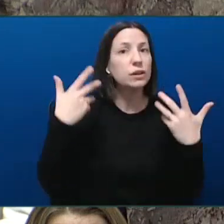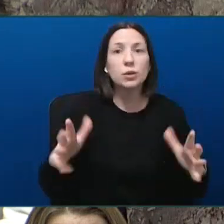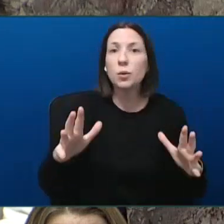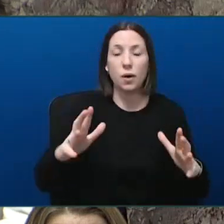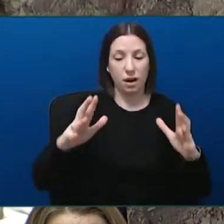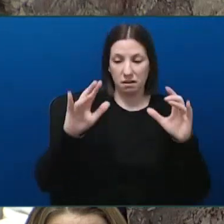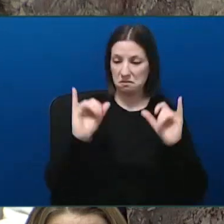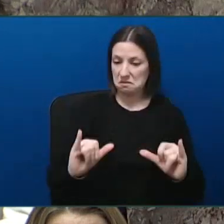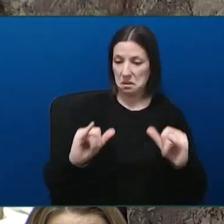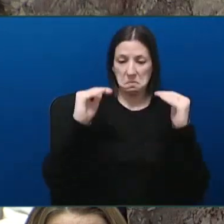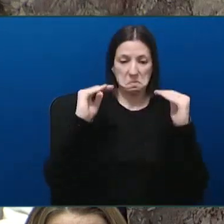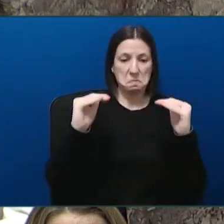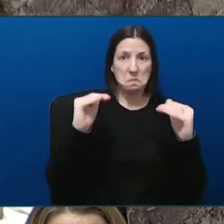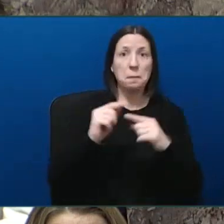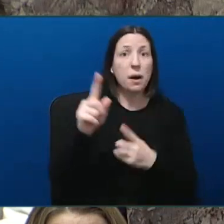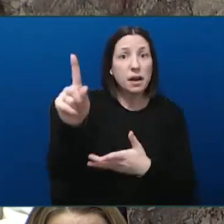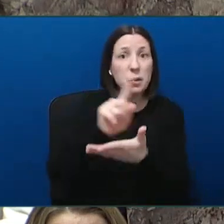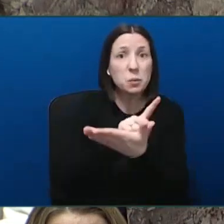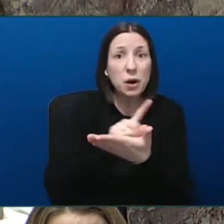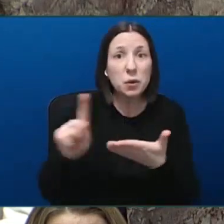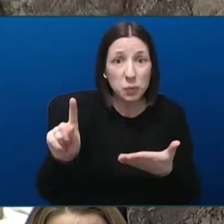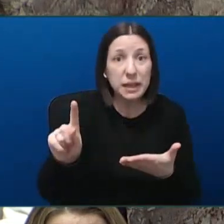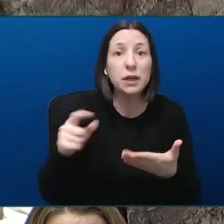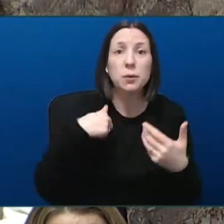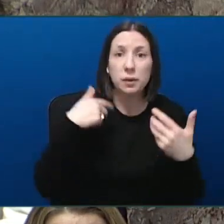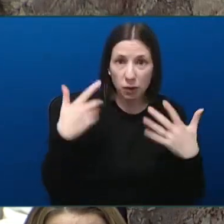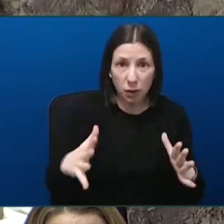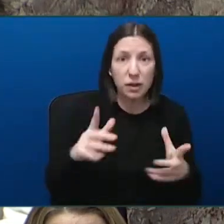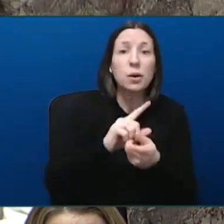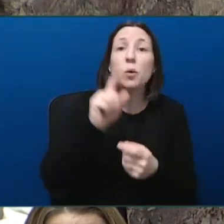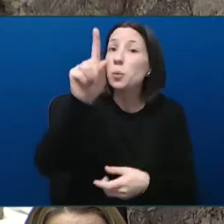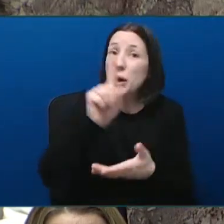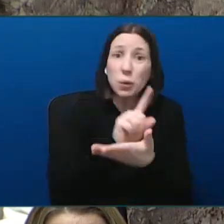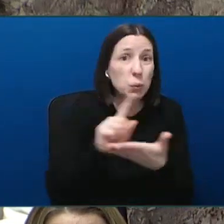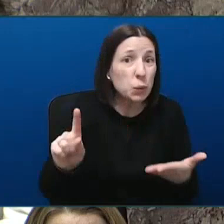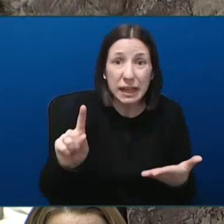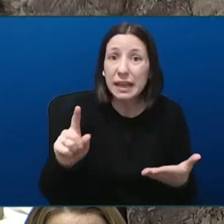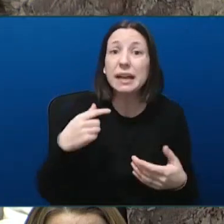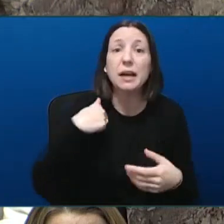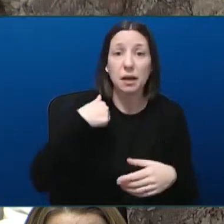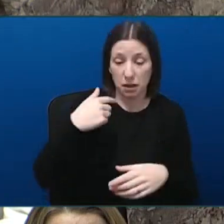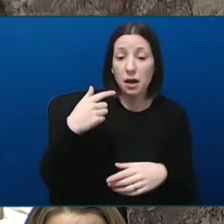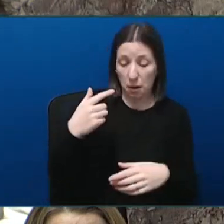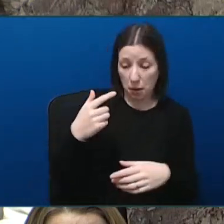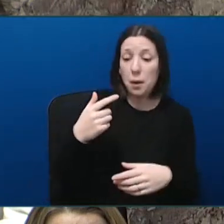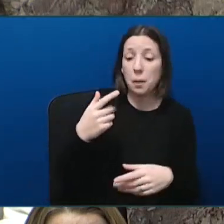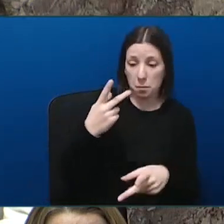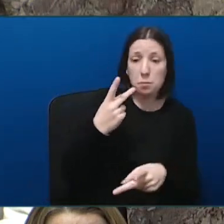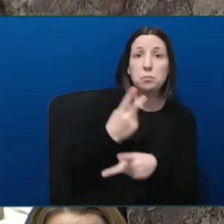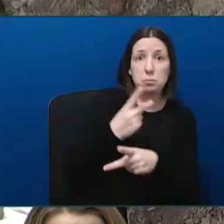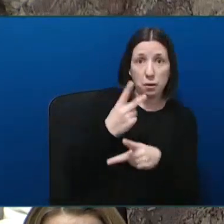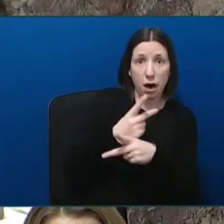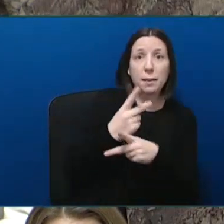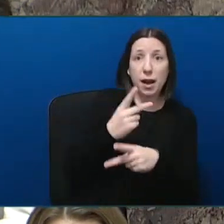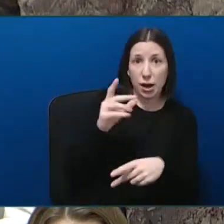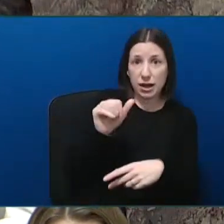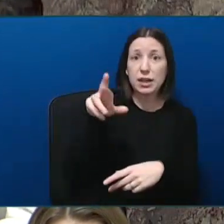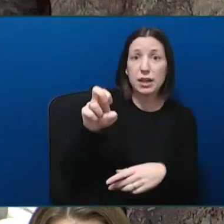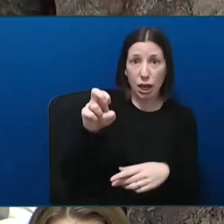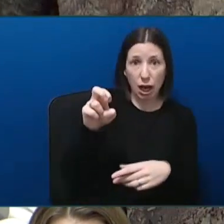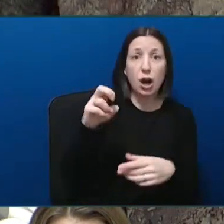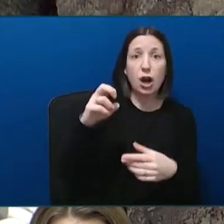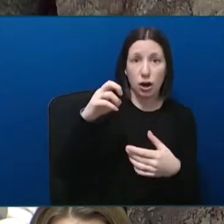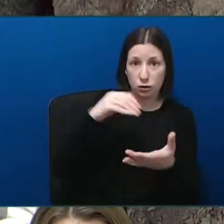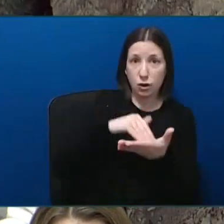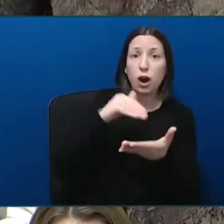Honourable Speaker. In 1 week, Honourable Speaker, 1/3 of primary care doctors have moved to the new model, Honourable Speaker, after 20 years of